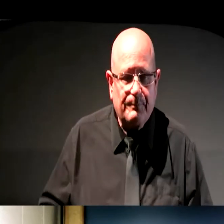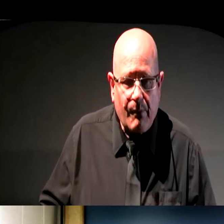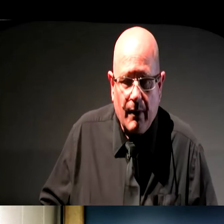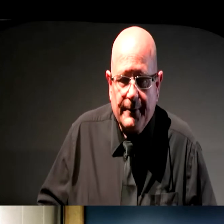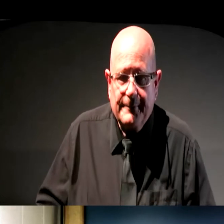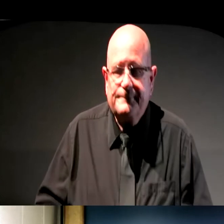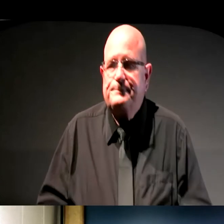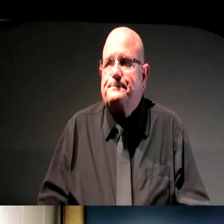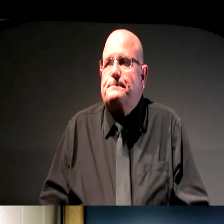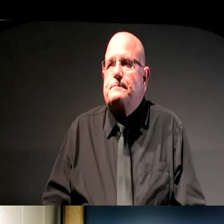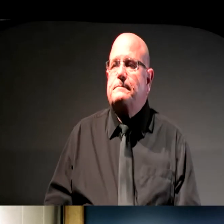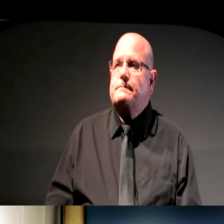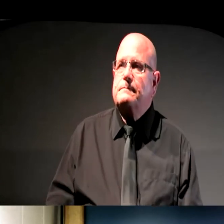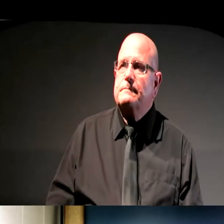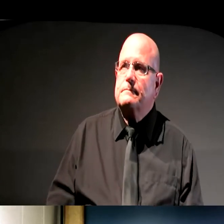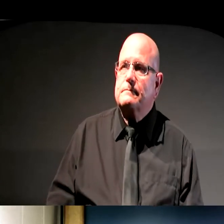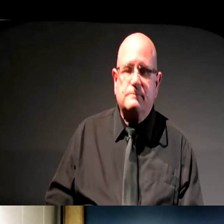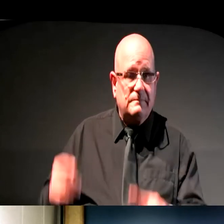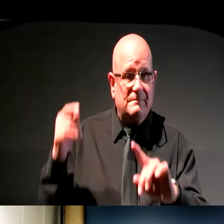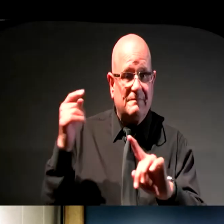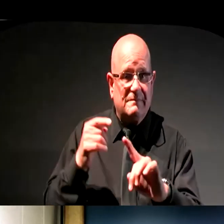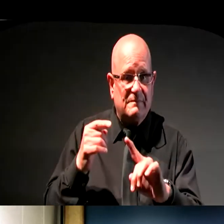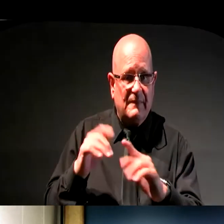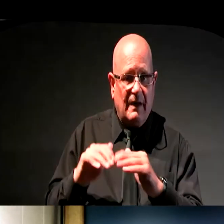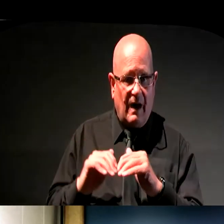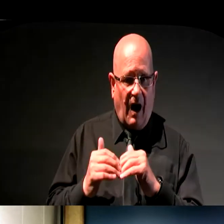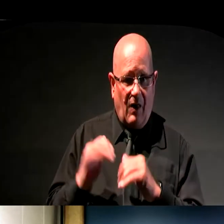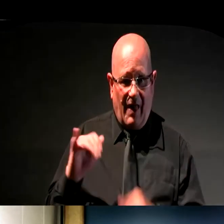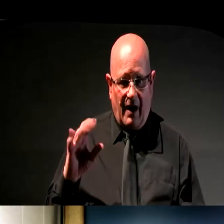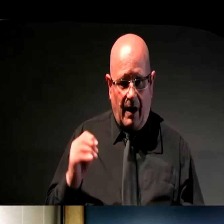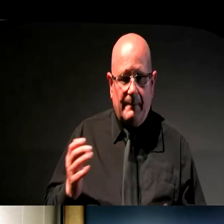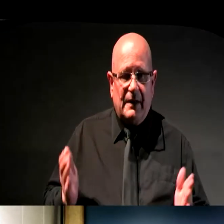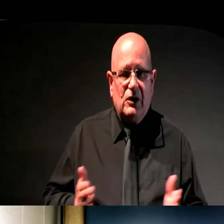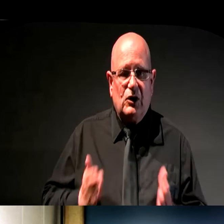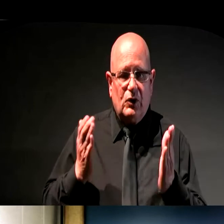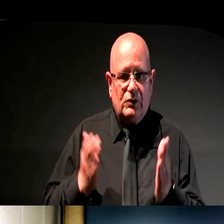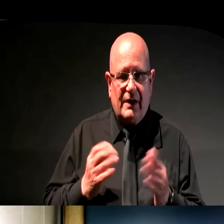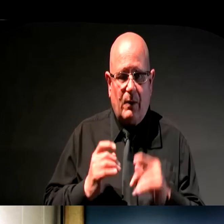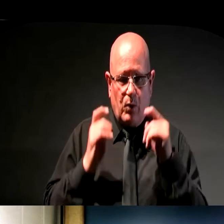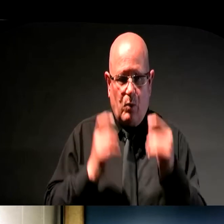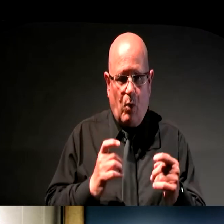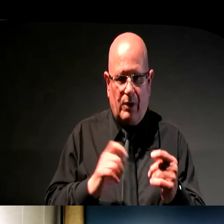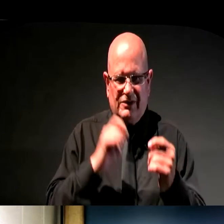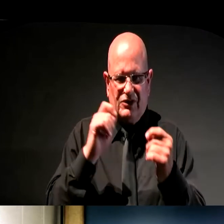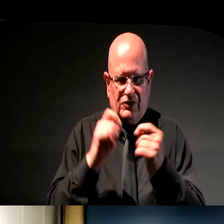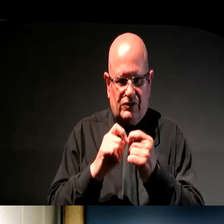Part of it comes down to how the company encourages and rewards certain